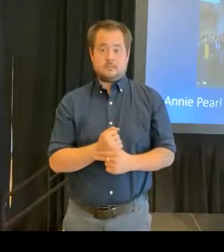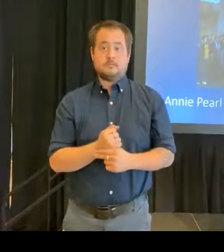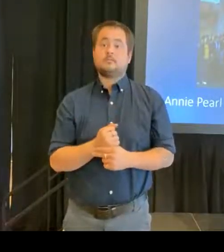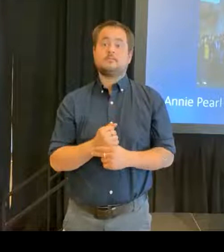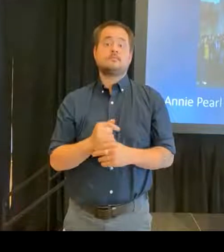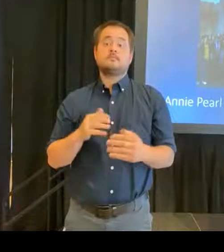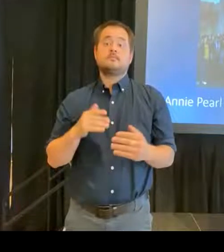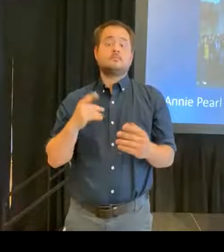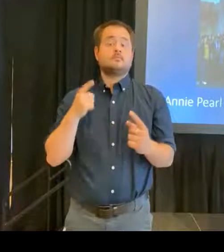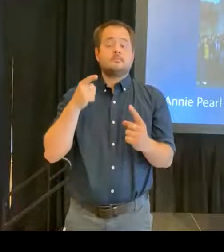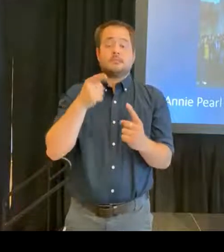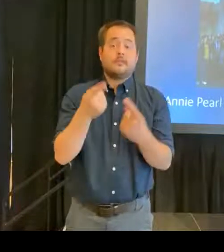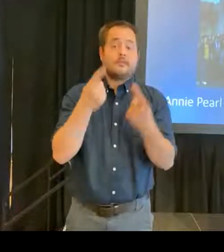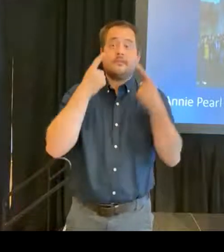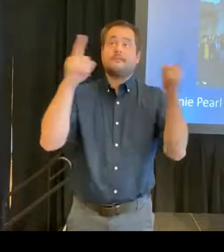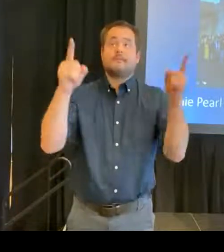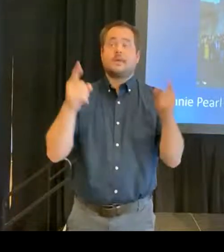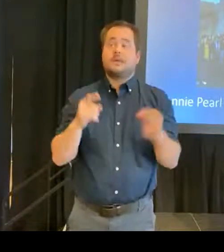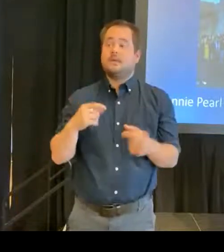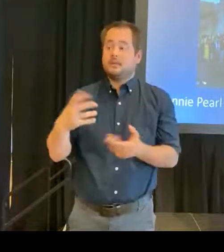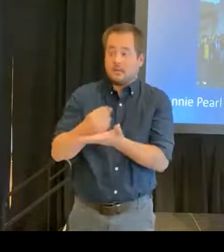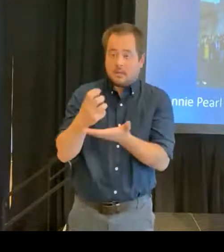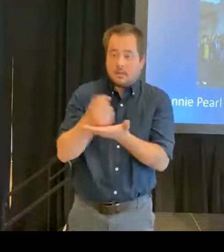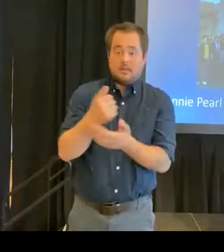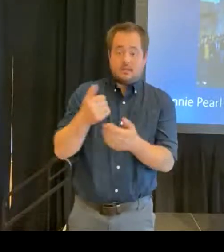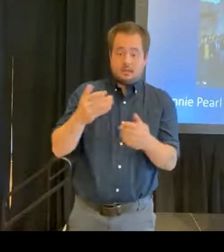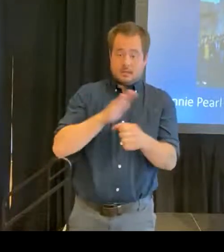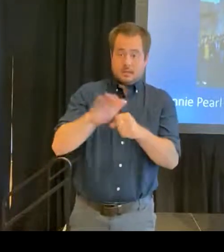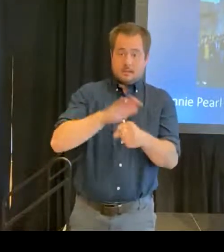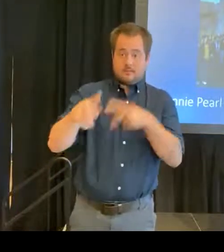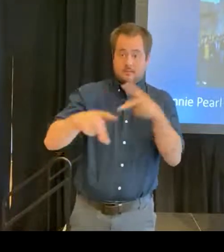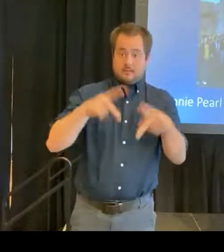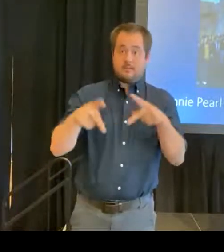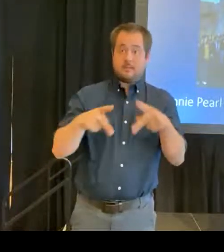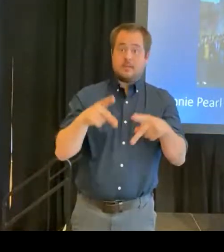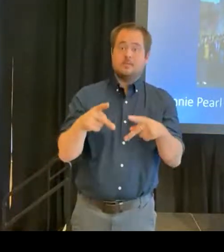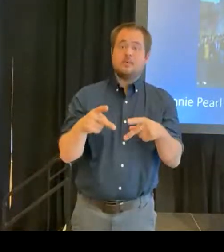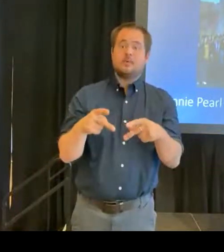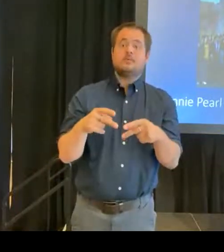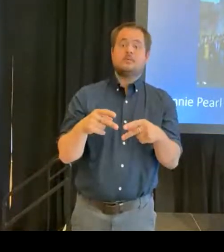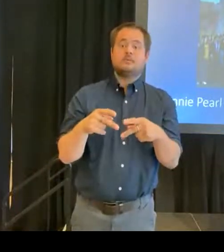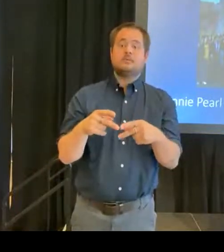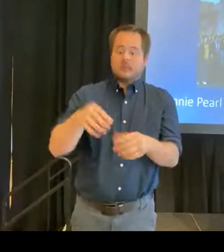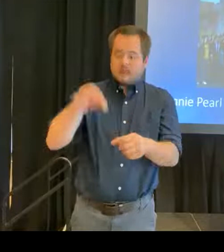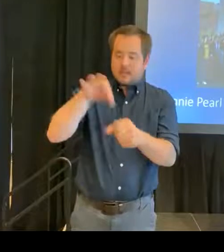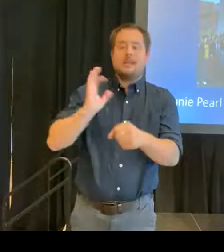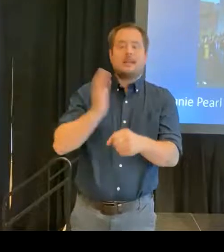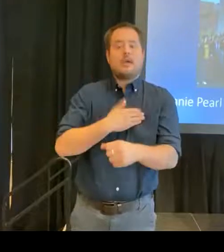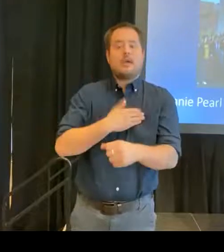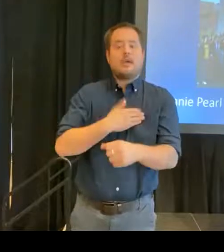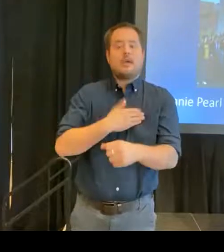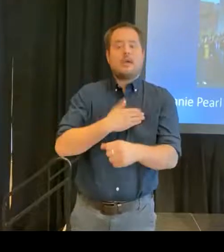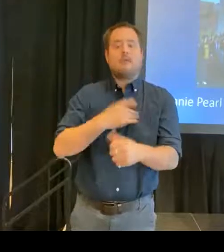Until we finally got enough people to elect our first African-American